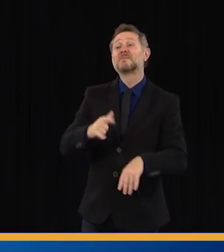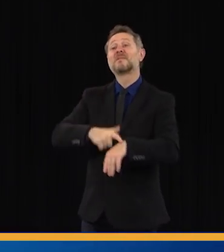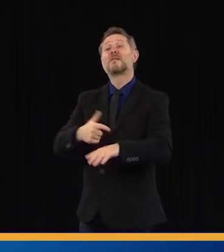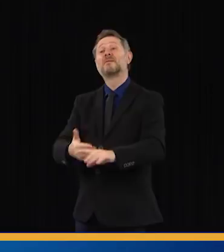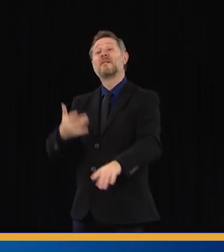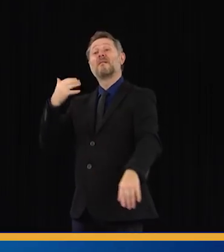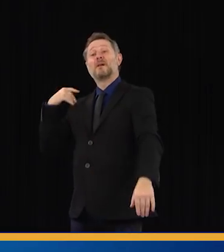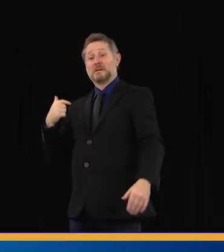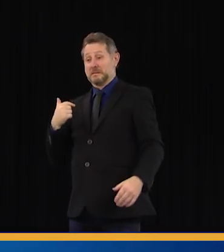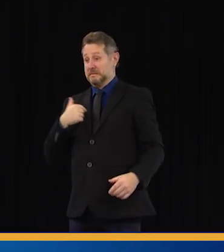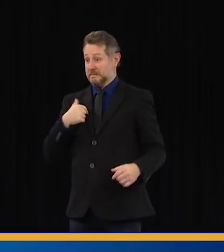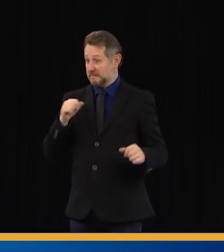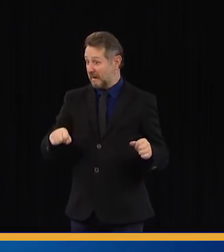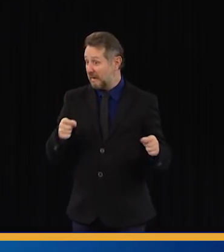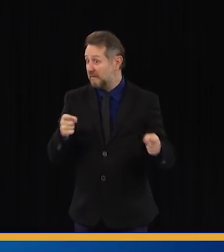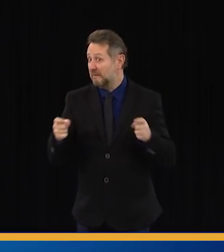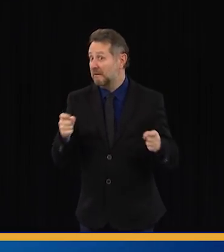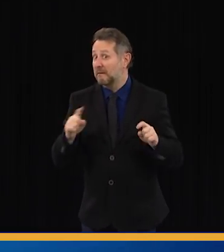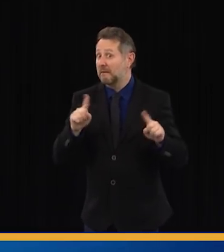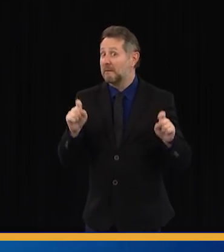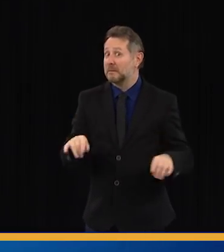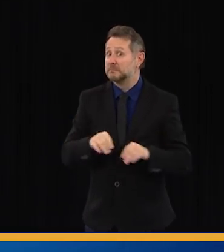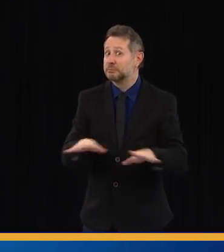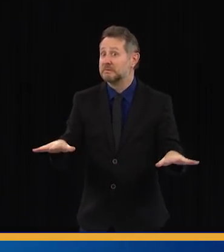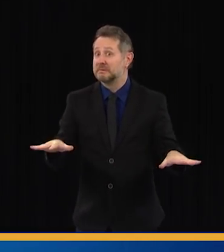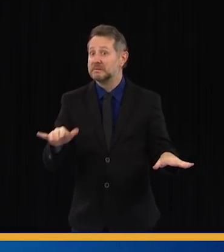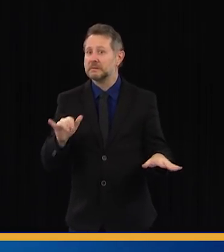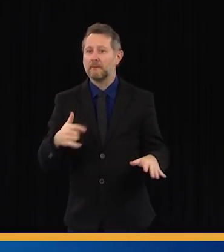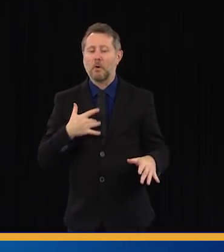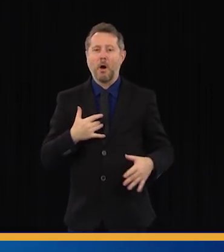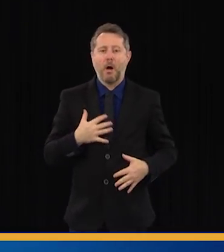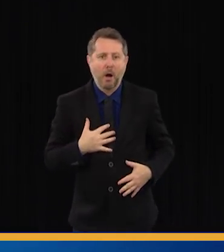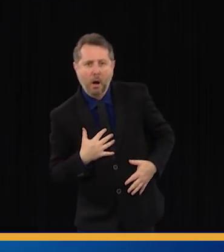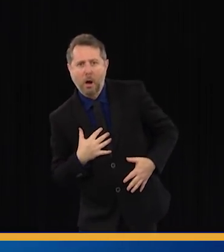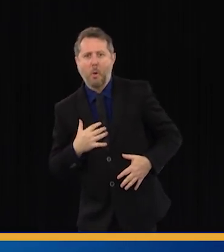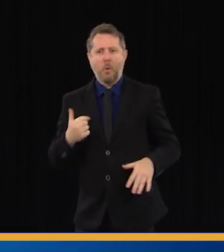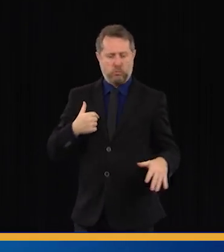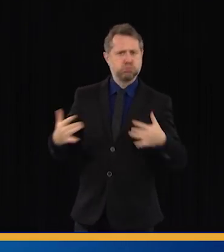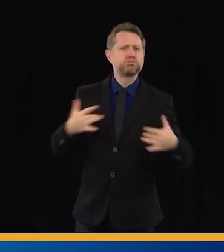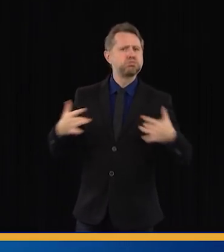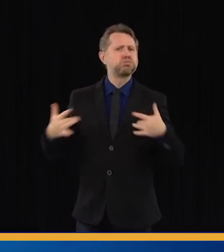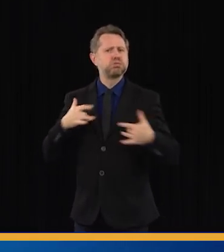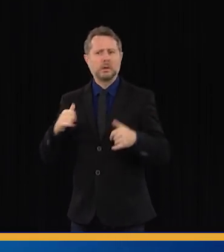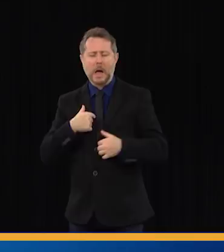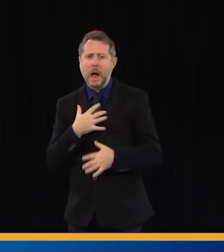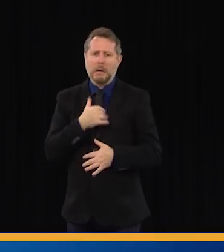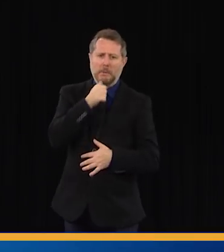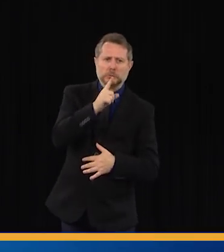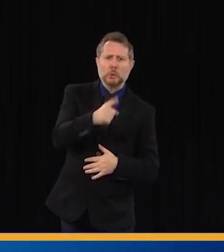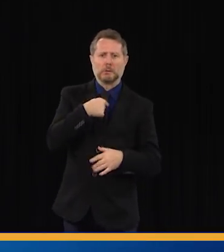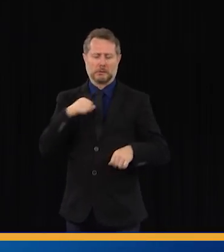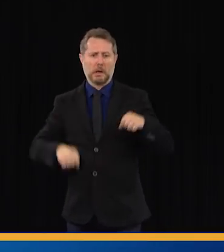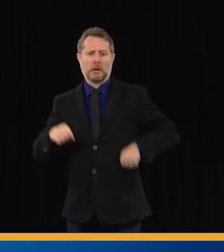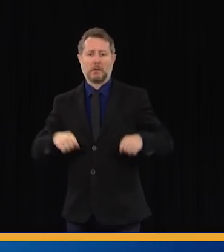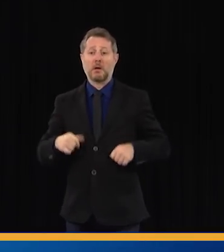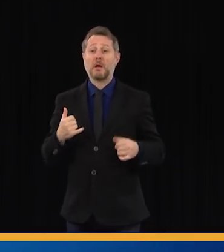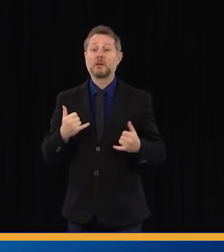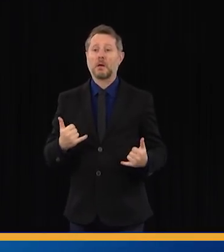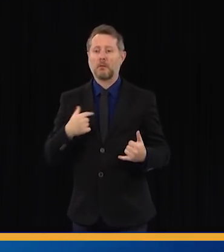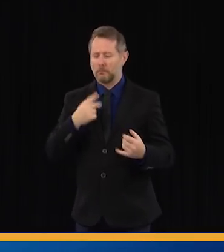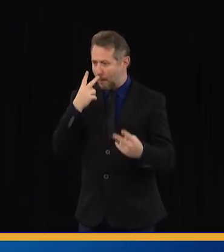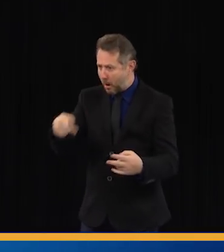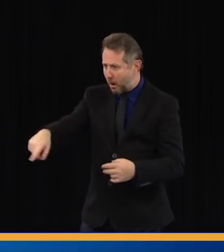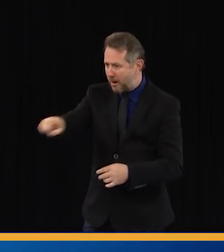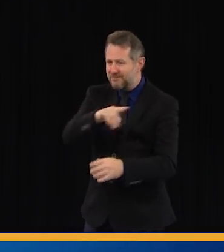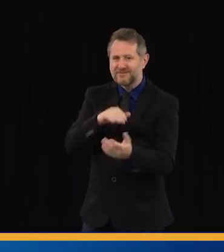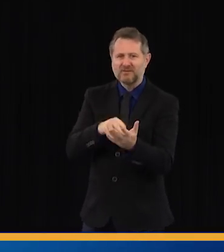tide from overwhelming our hospital capacity. And they did. Feel good about